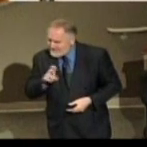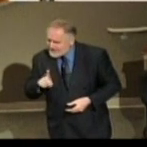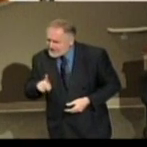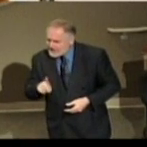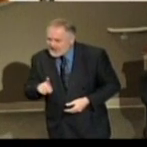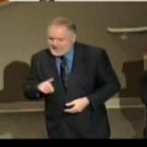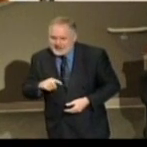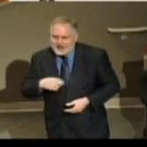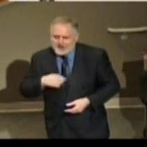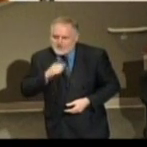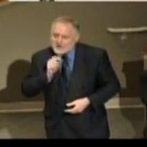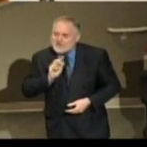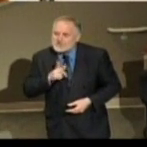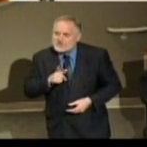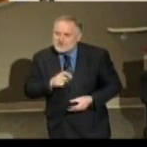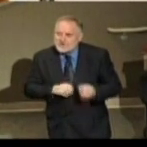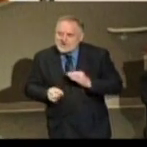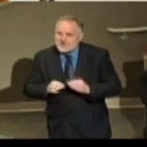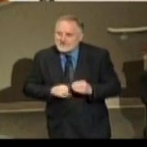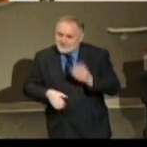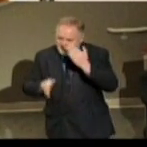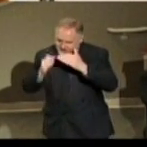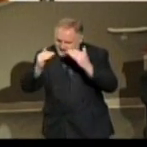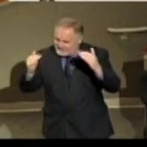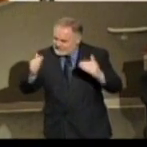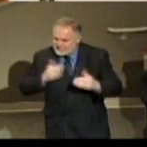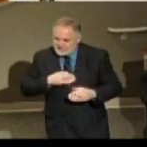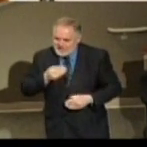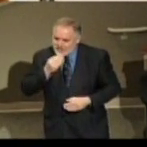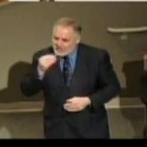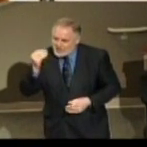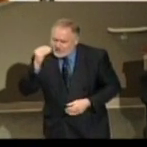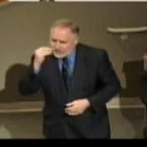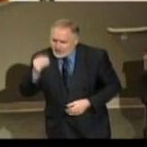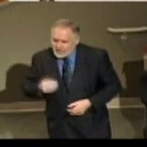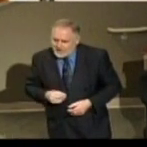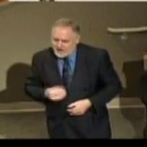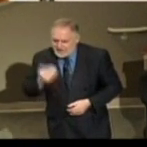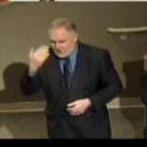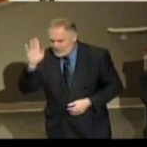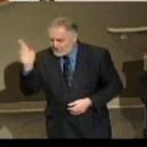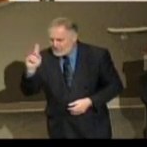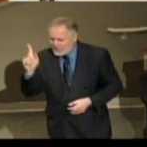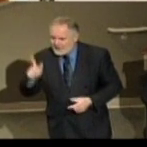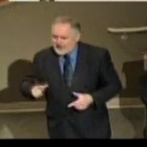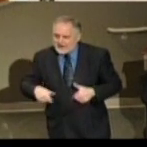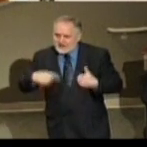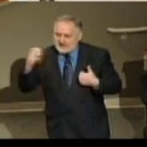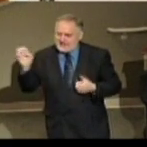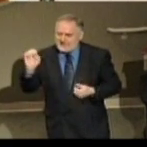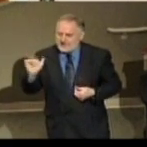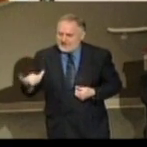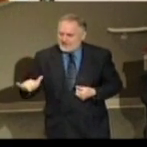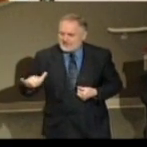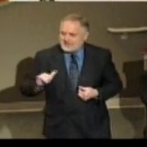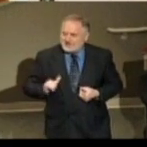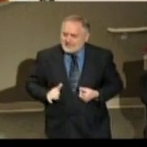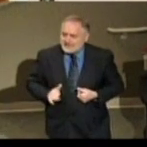If this were going to be my last day on planet Earth, I'm truly not sure where I'd spend forever. My